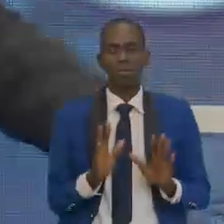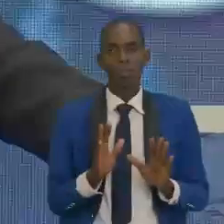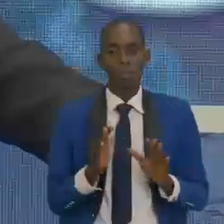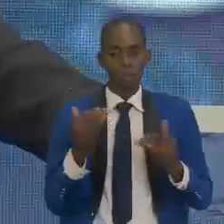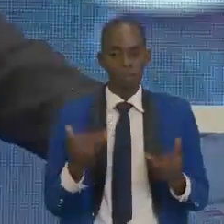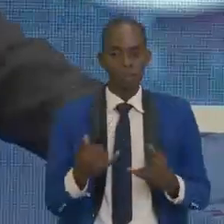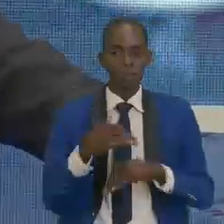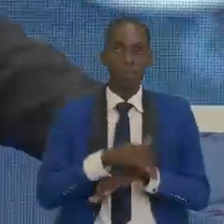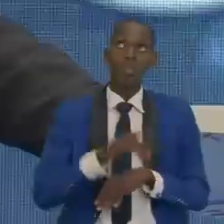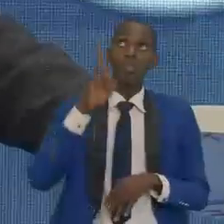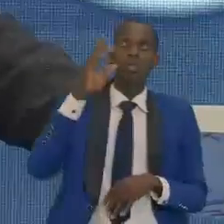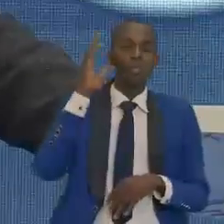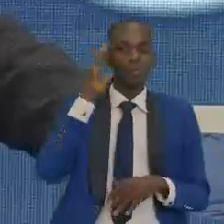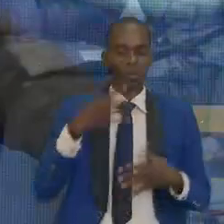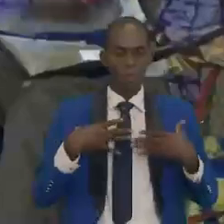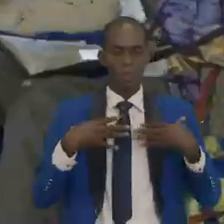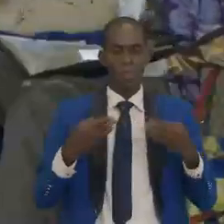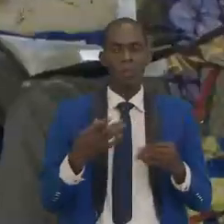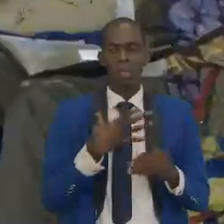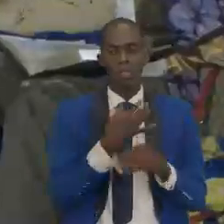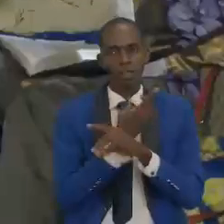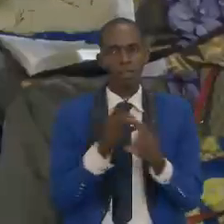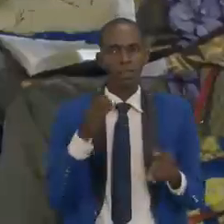Tonight he will heal and deliver you.